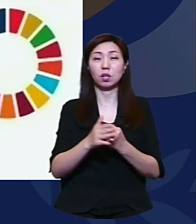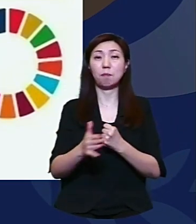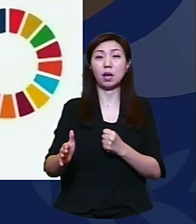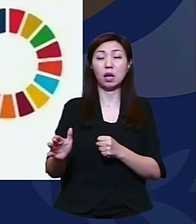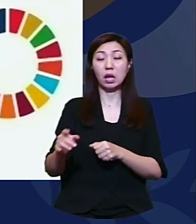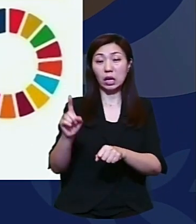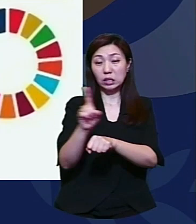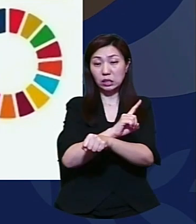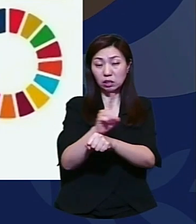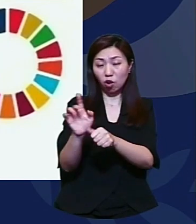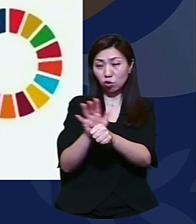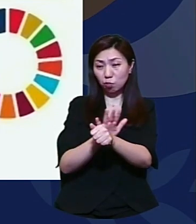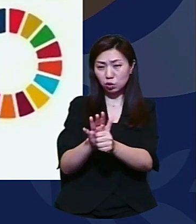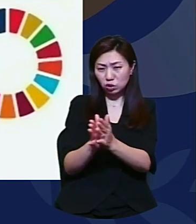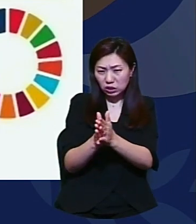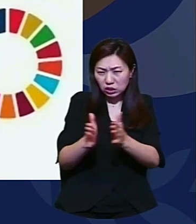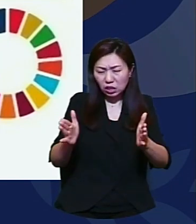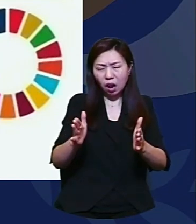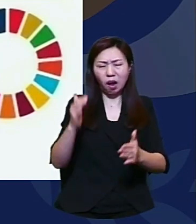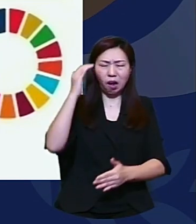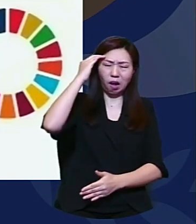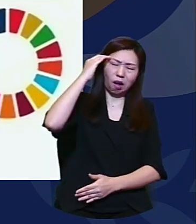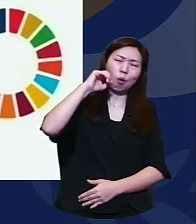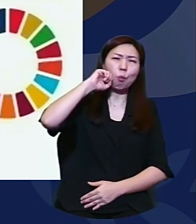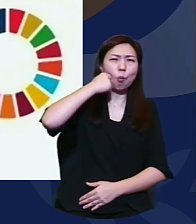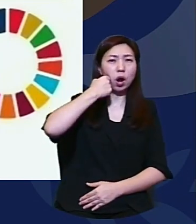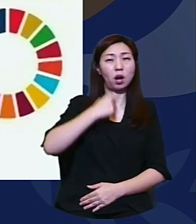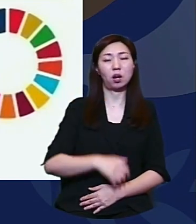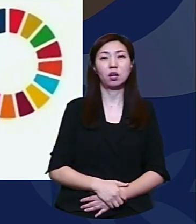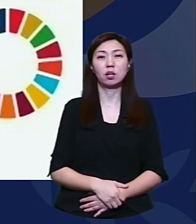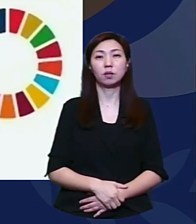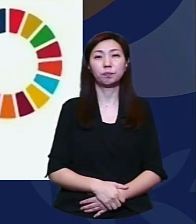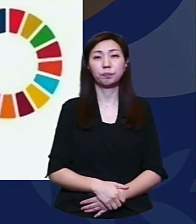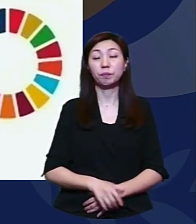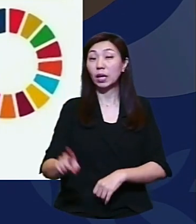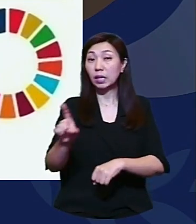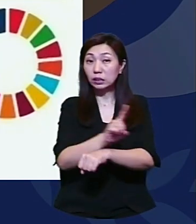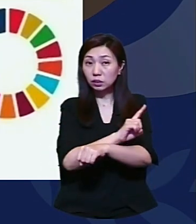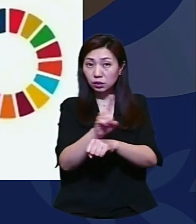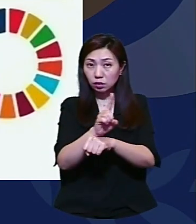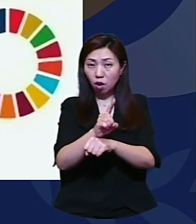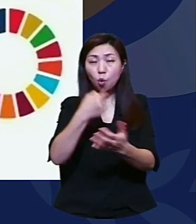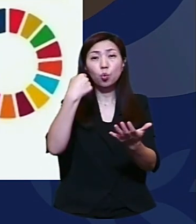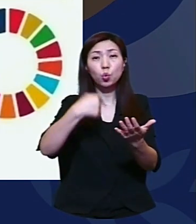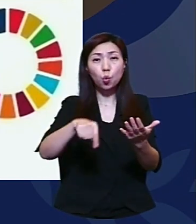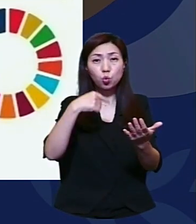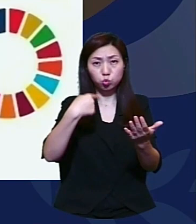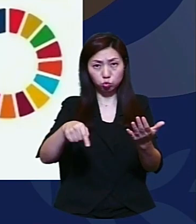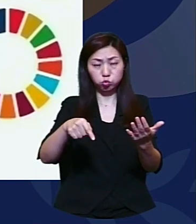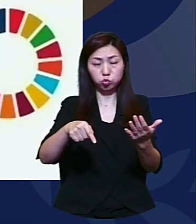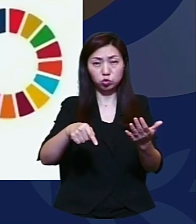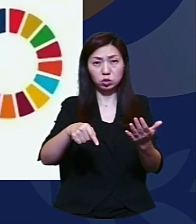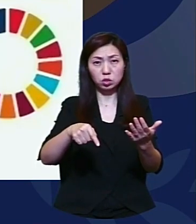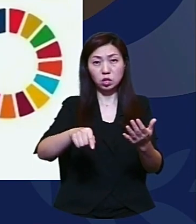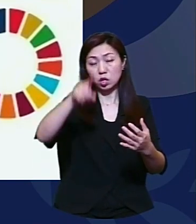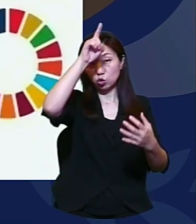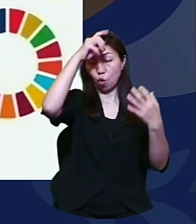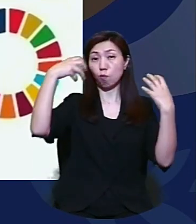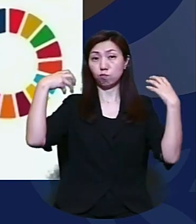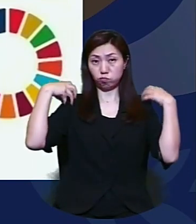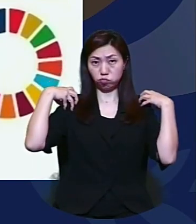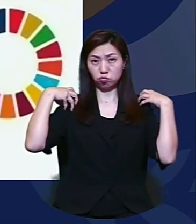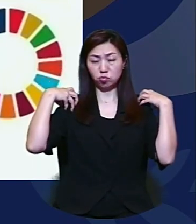services. Of course, building digital education into national curricula where feasible and